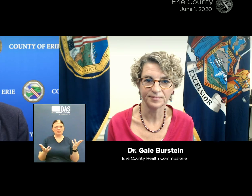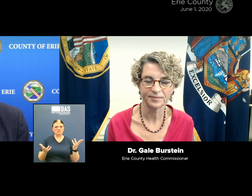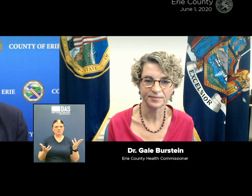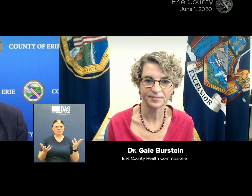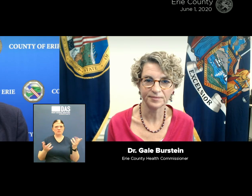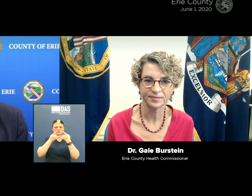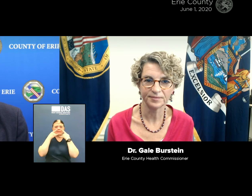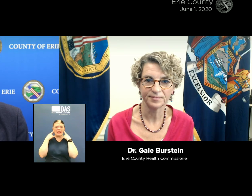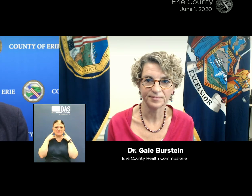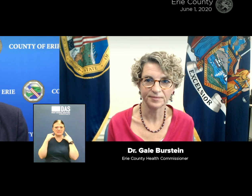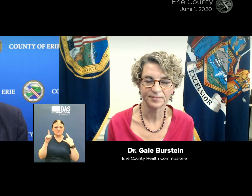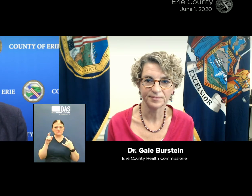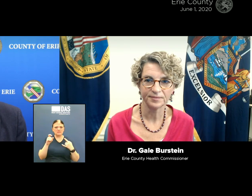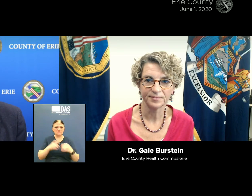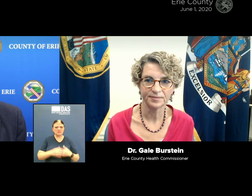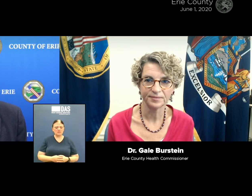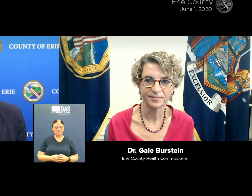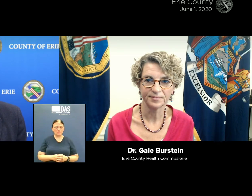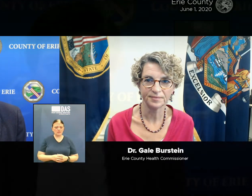and face masks?